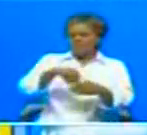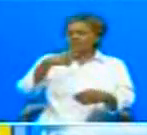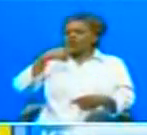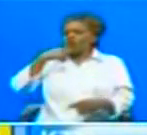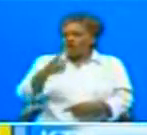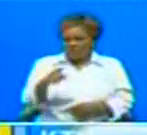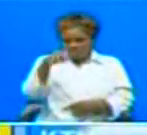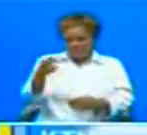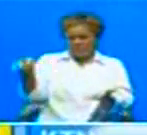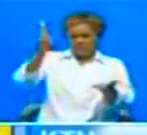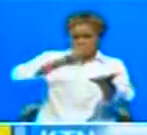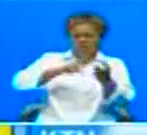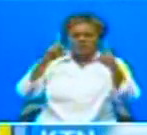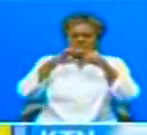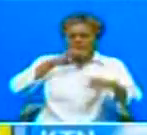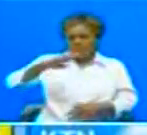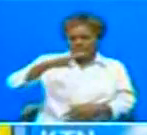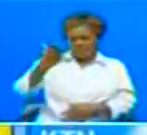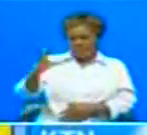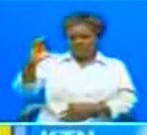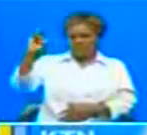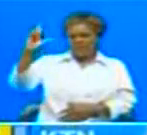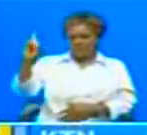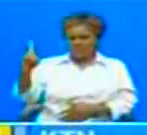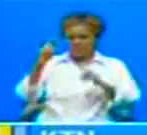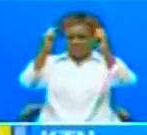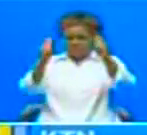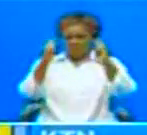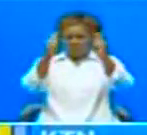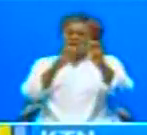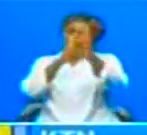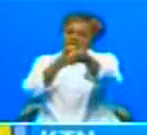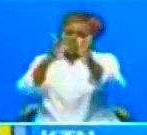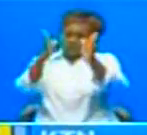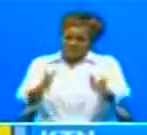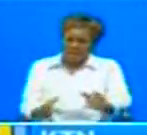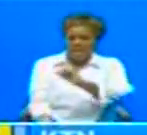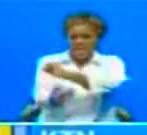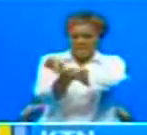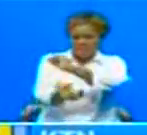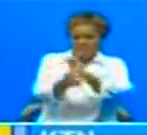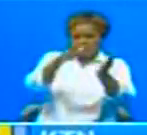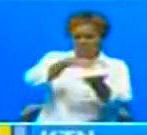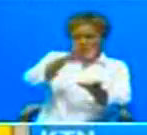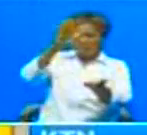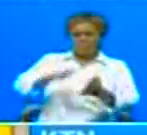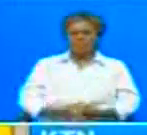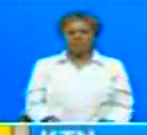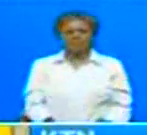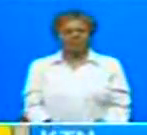instructed them to record statements with the CID over the demonstrations. Wilson Buri has the details.